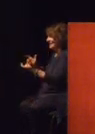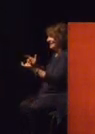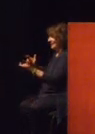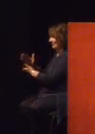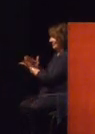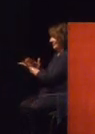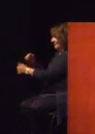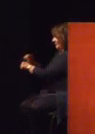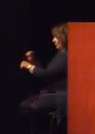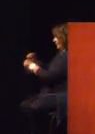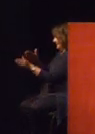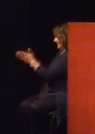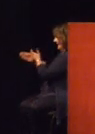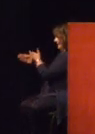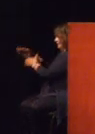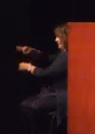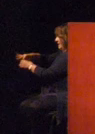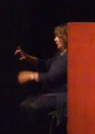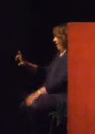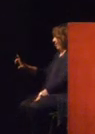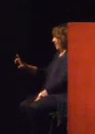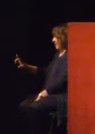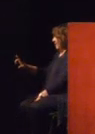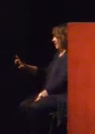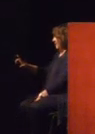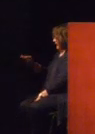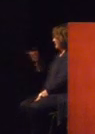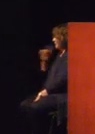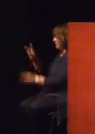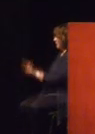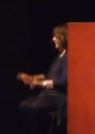the work slated for Measure L. And it's going to be really